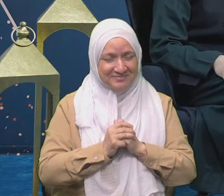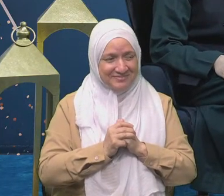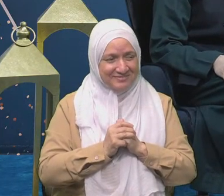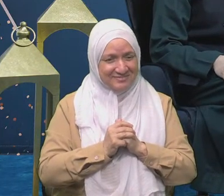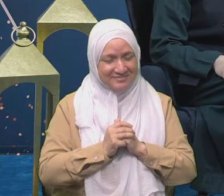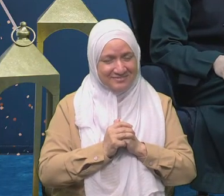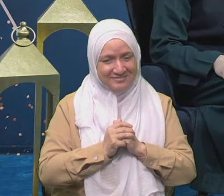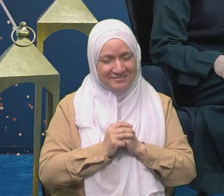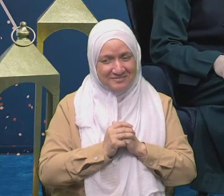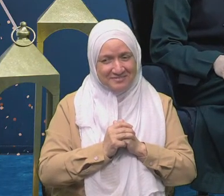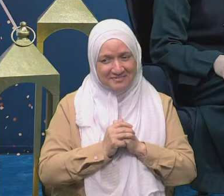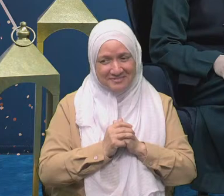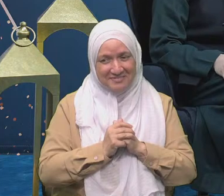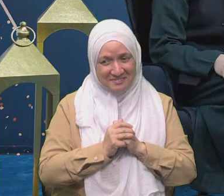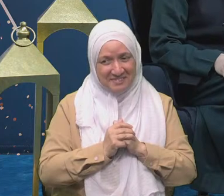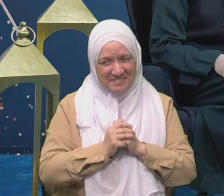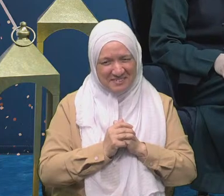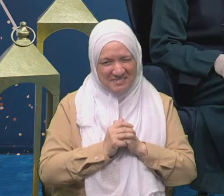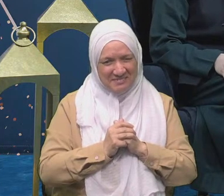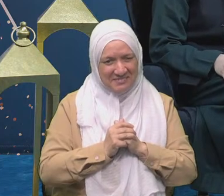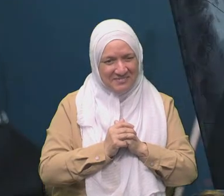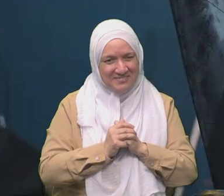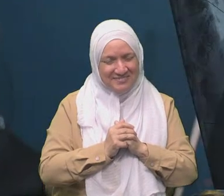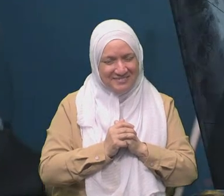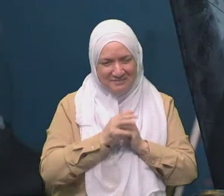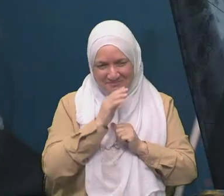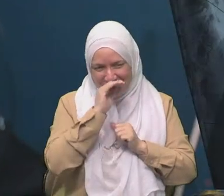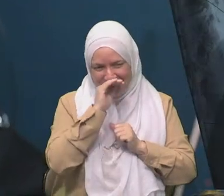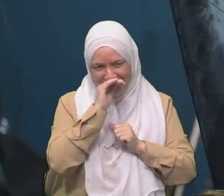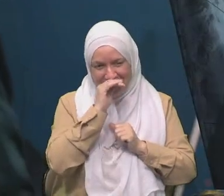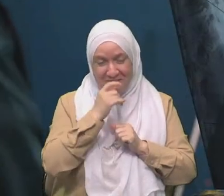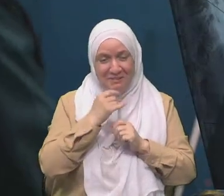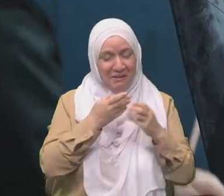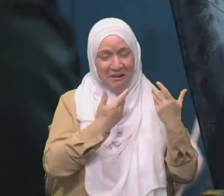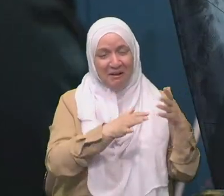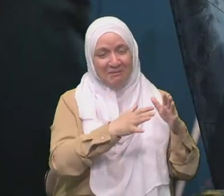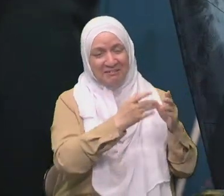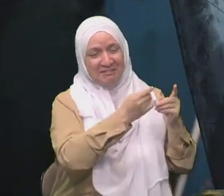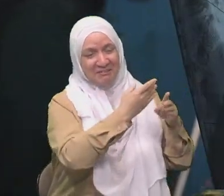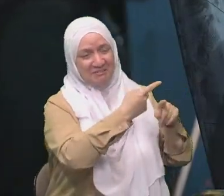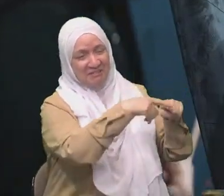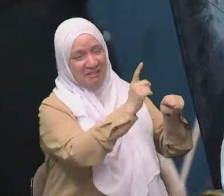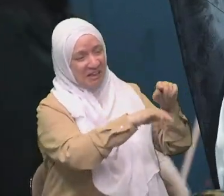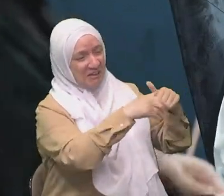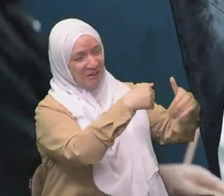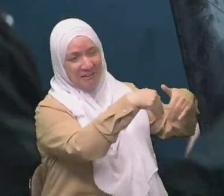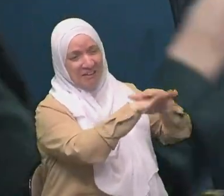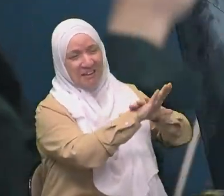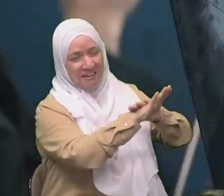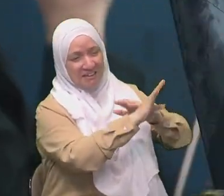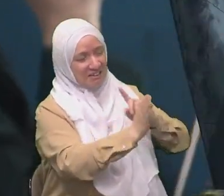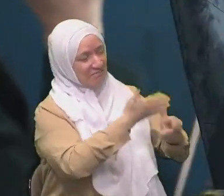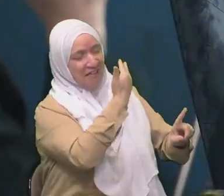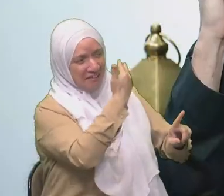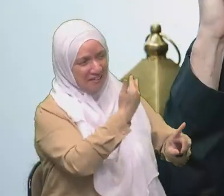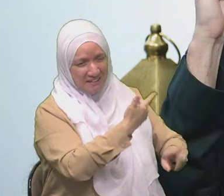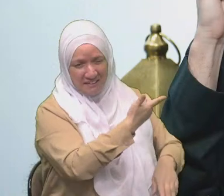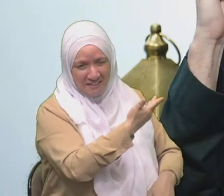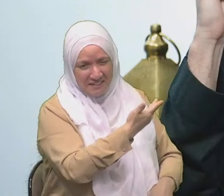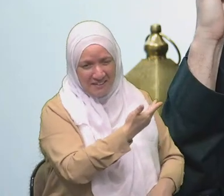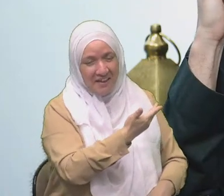You lost access to the office. Halas, that's it, we're done. We're done here. I'll see you in 10 years. We'll see, inshallah